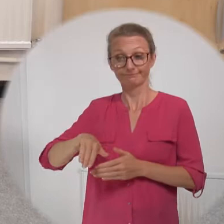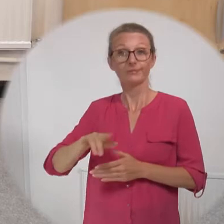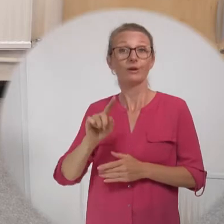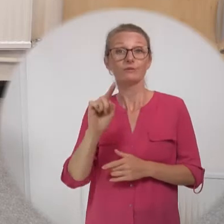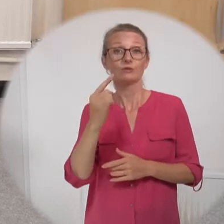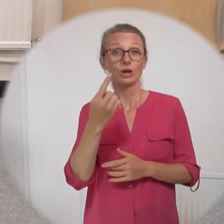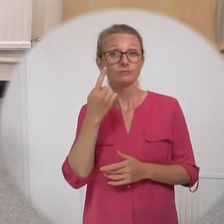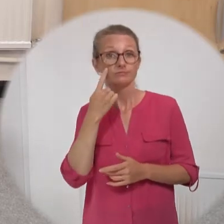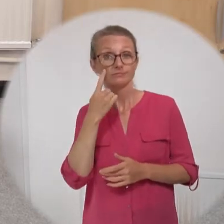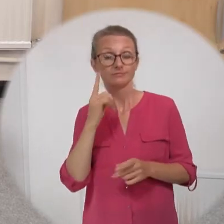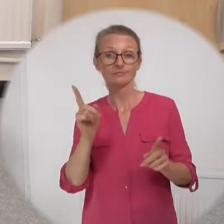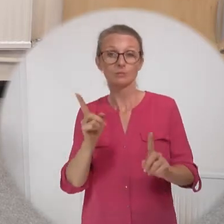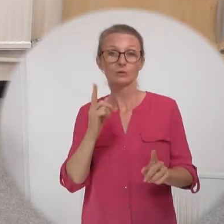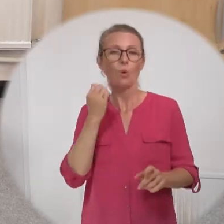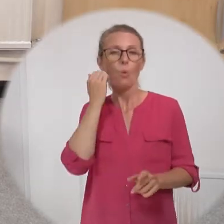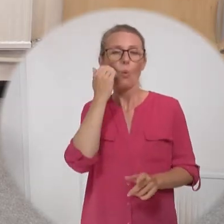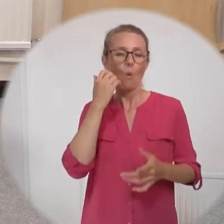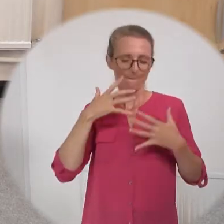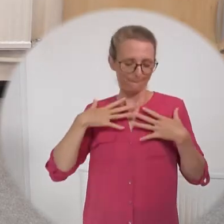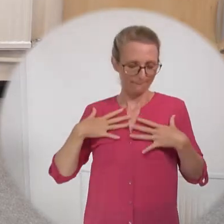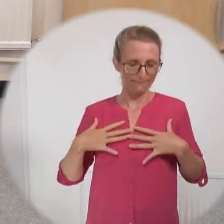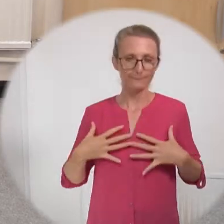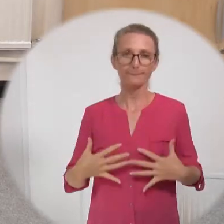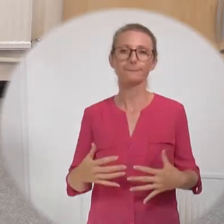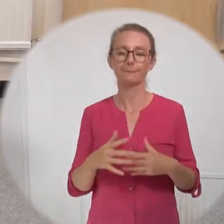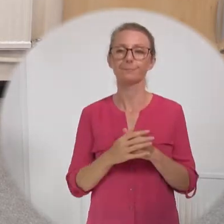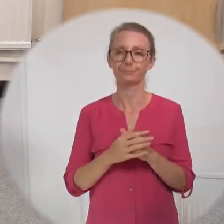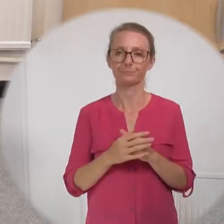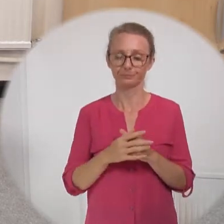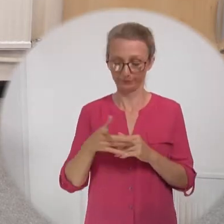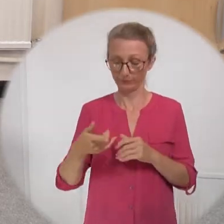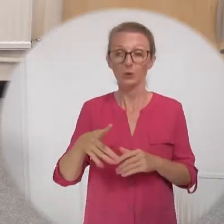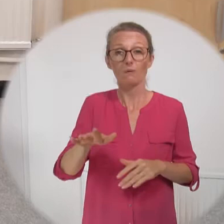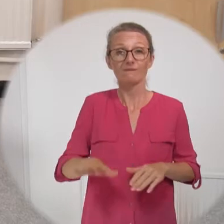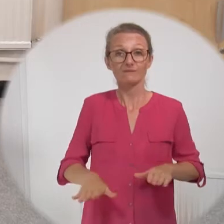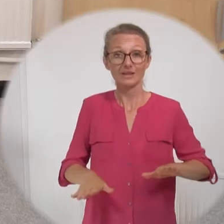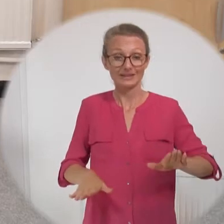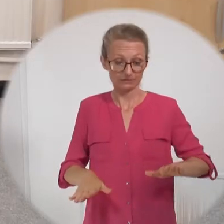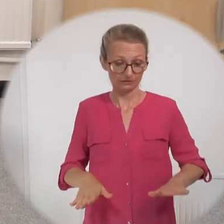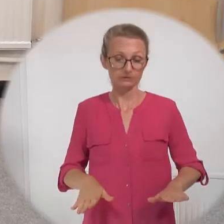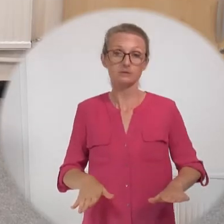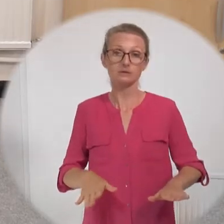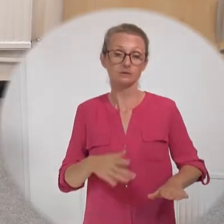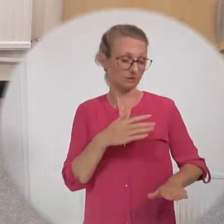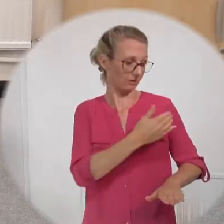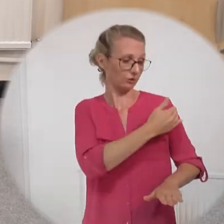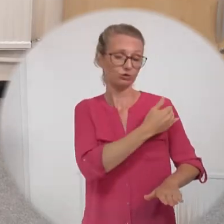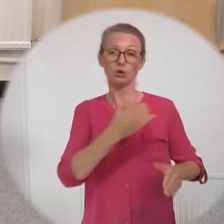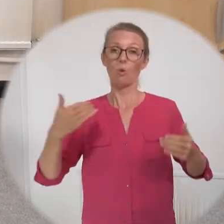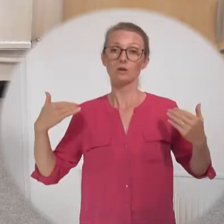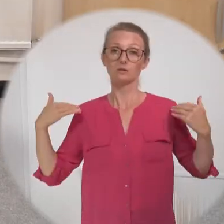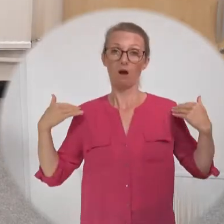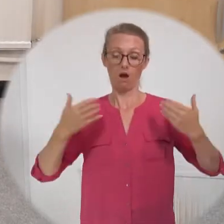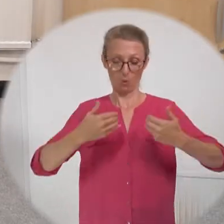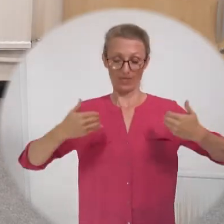So find the ground first. Have your feet shoulder width apart. So just check that your feet are shoulder width apart. You can